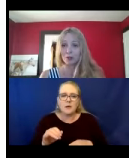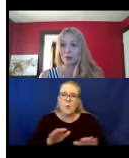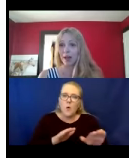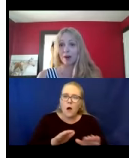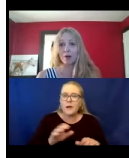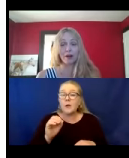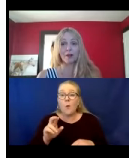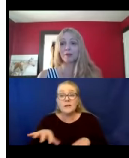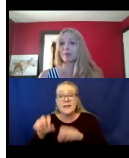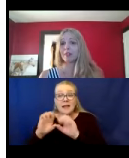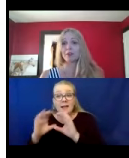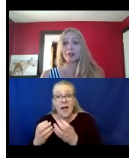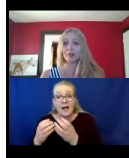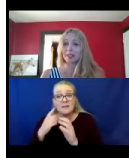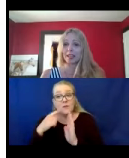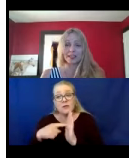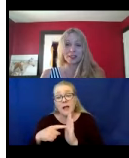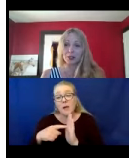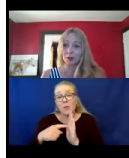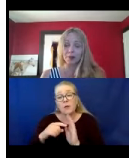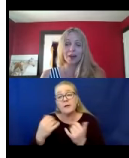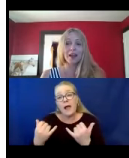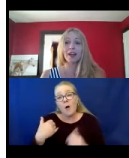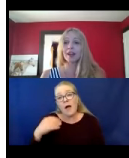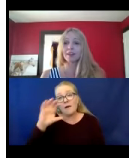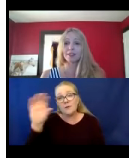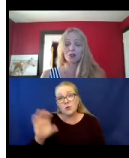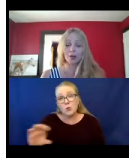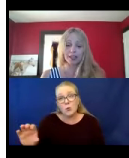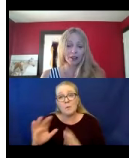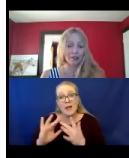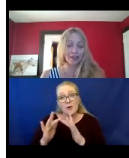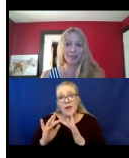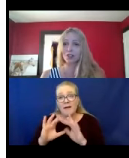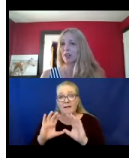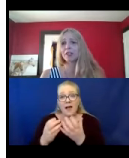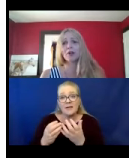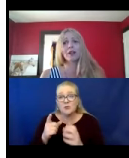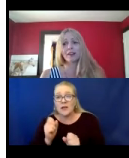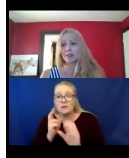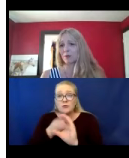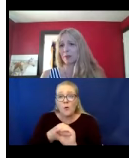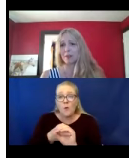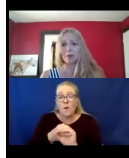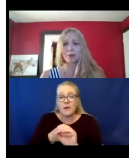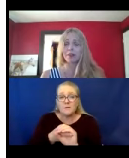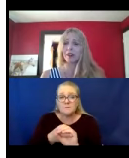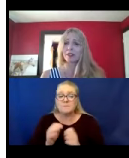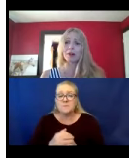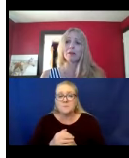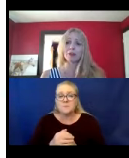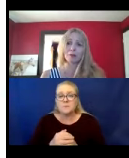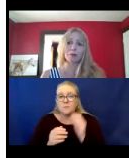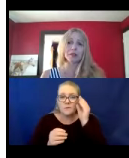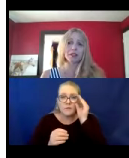on Zoom now, that you can connect into and join in on things. Chair yoga is one that people that